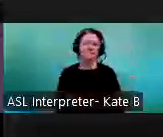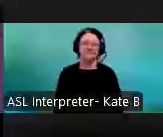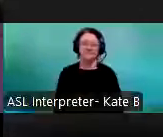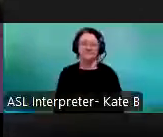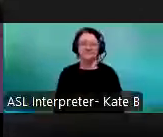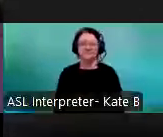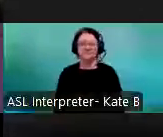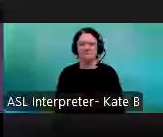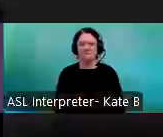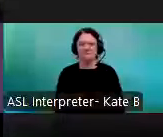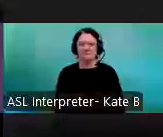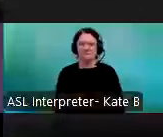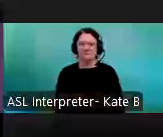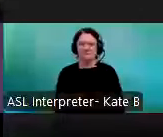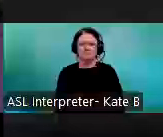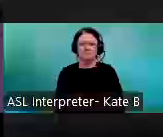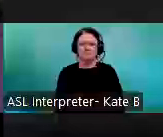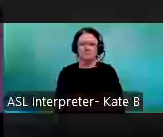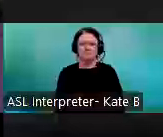local elections.